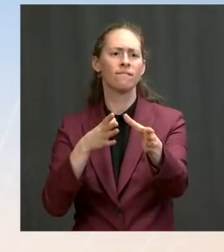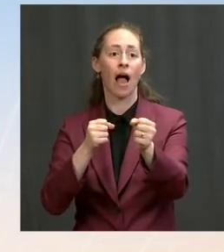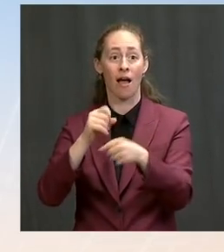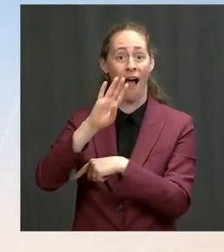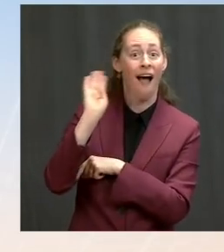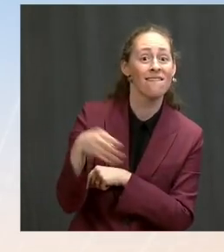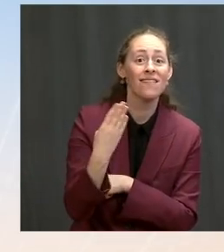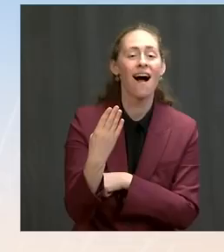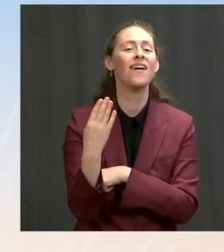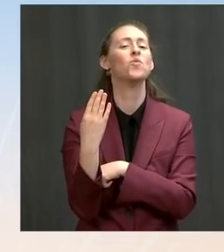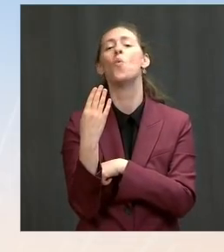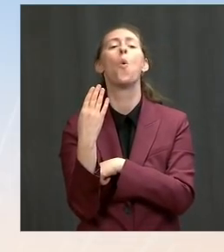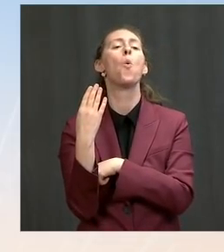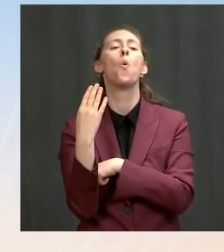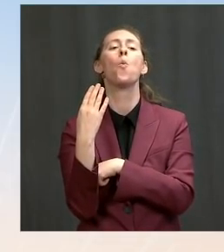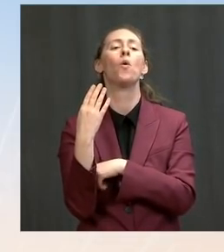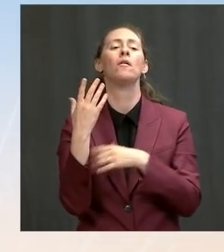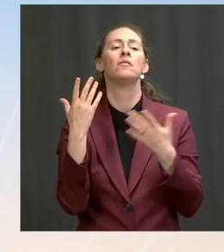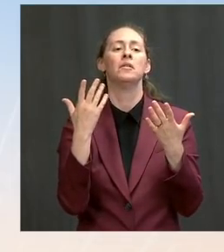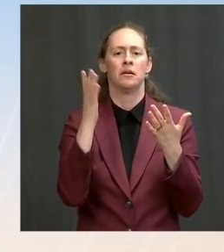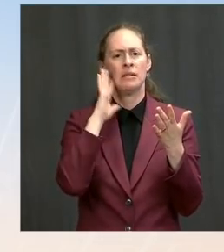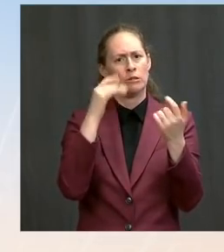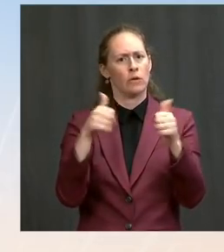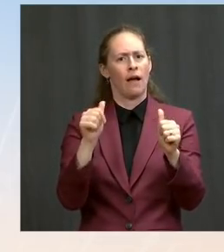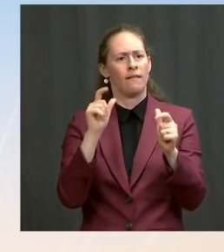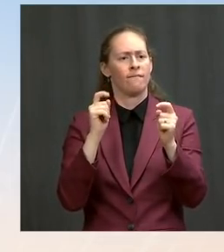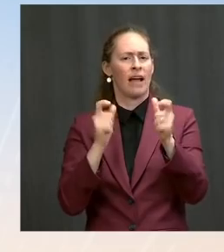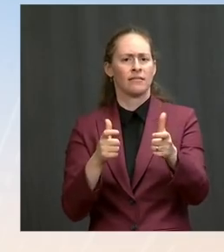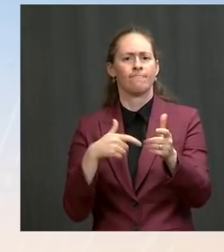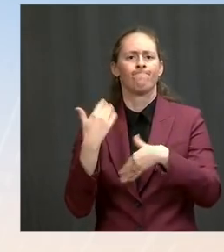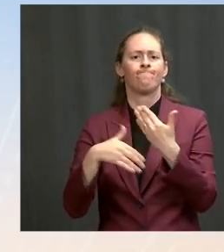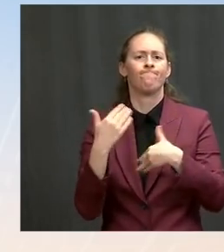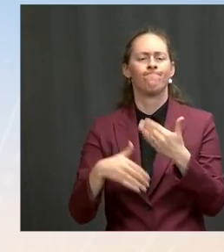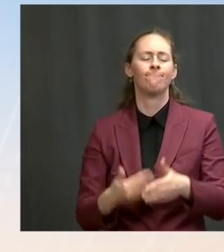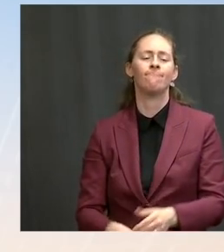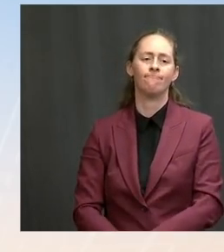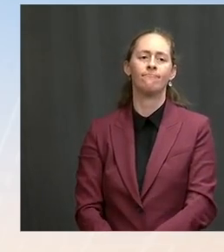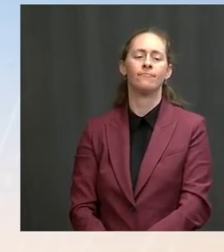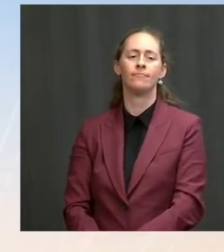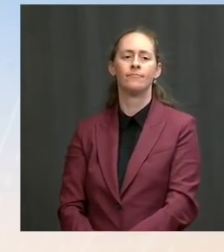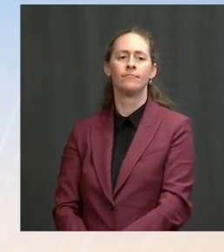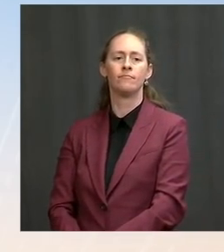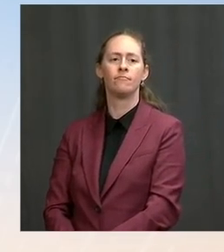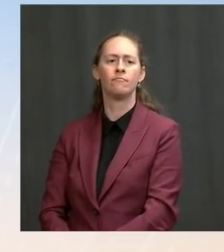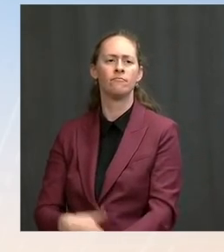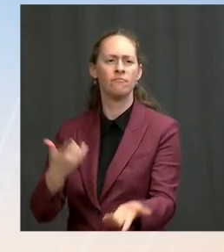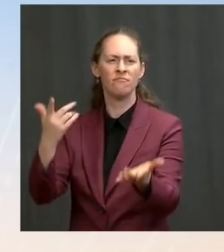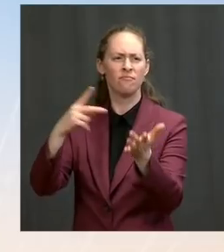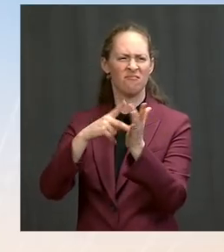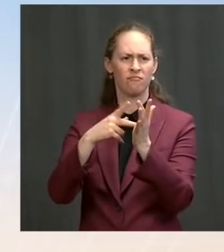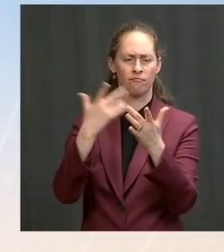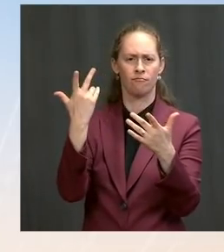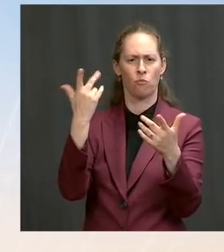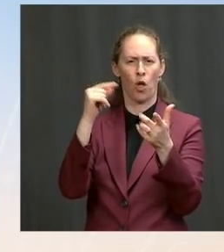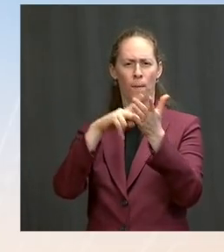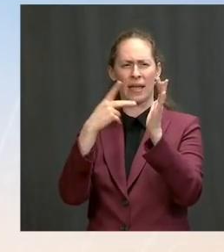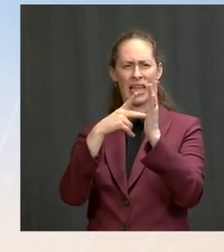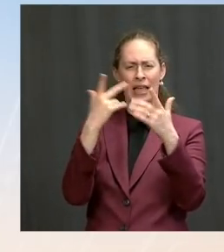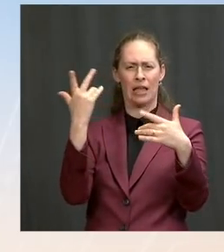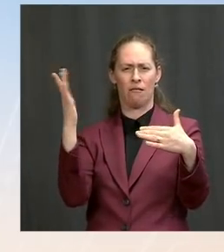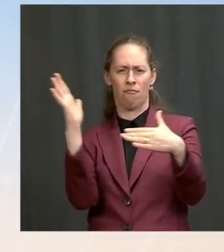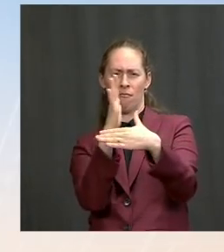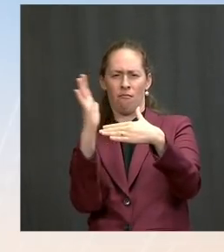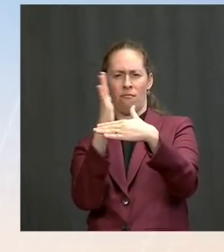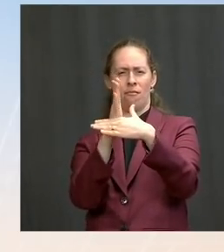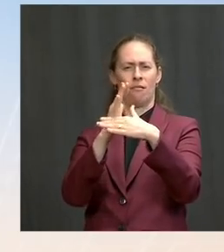not. Will it be done as quickly as possible? That's what we're pledging to do. So what's the range between overnight and as quickly as possible? Well, we haven't gotten